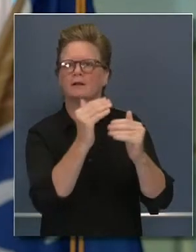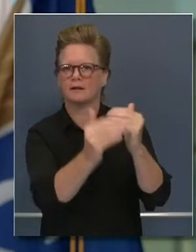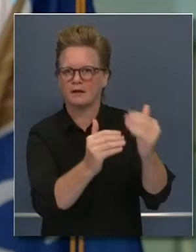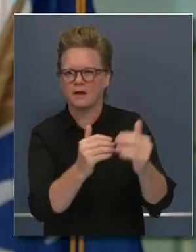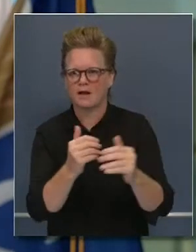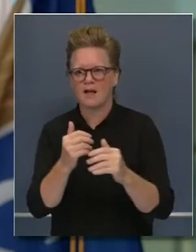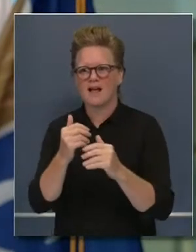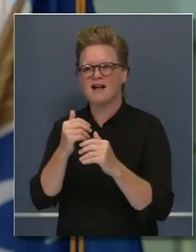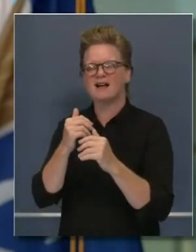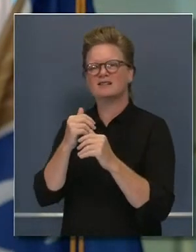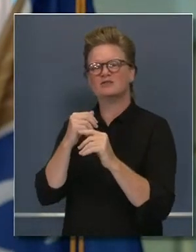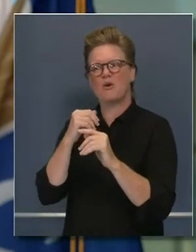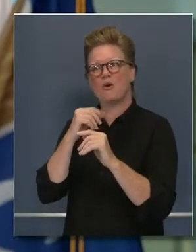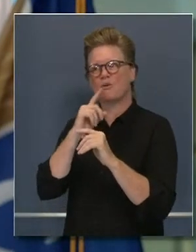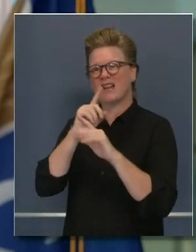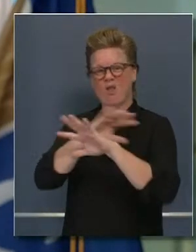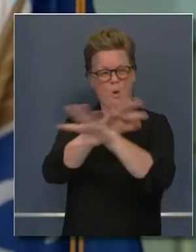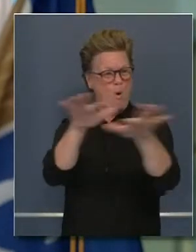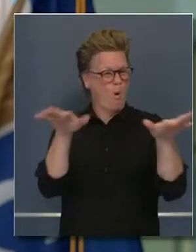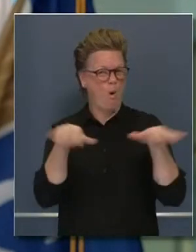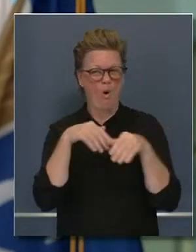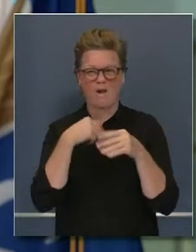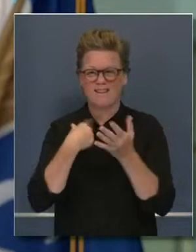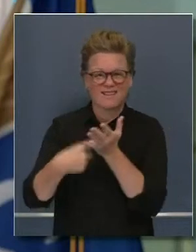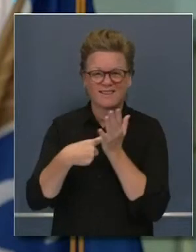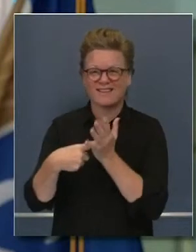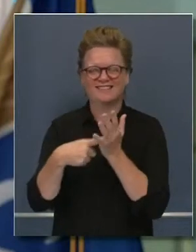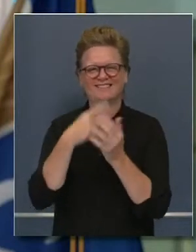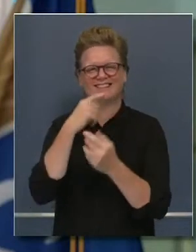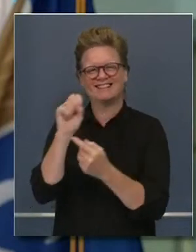sectors. Phil Whelan, LA Times.